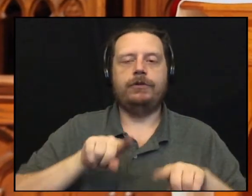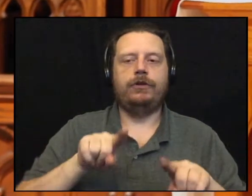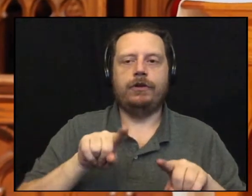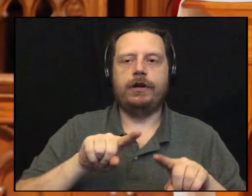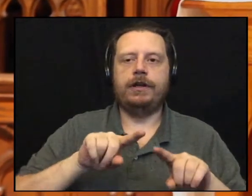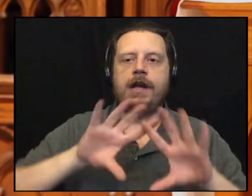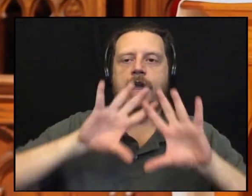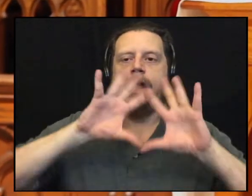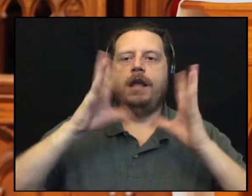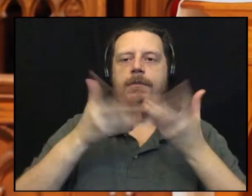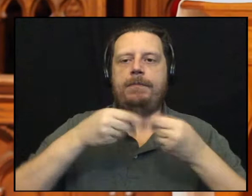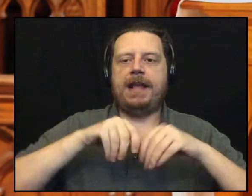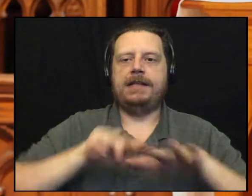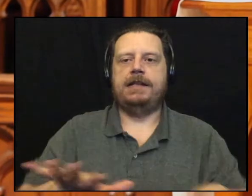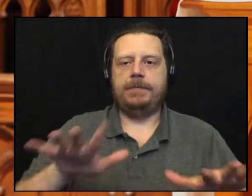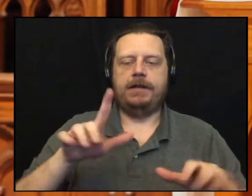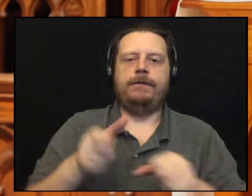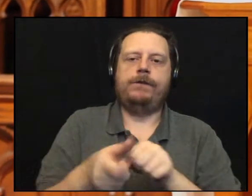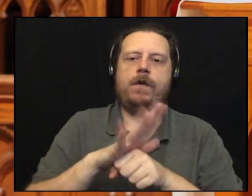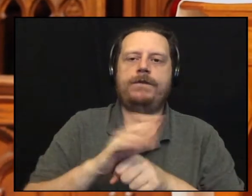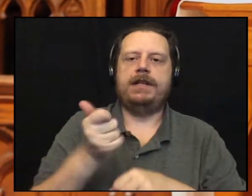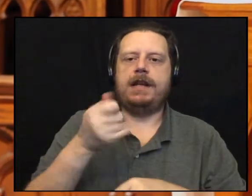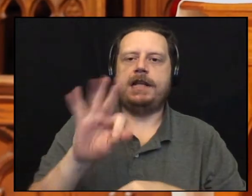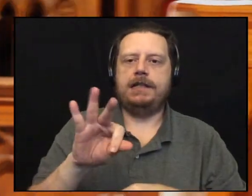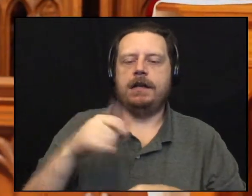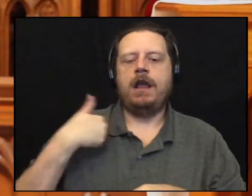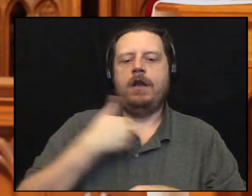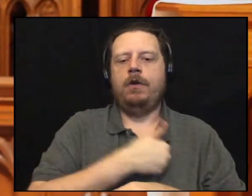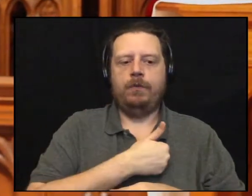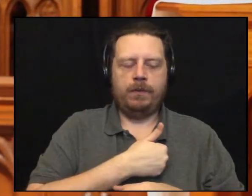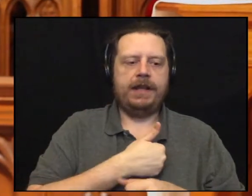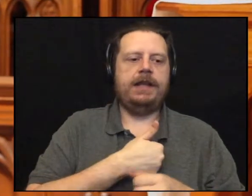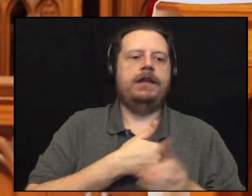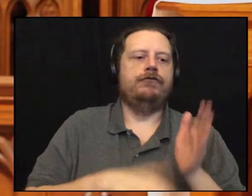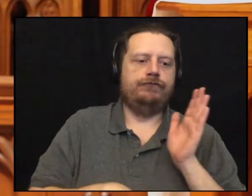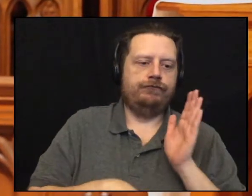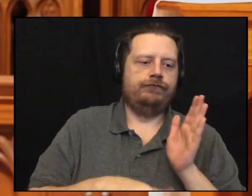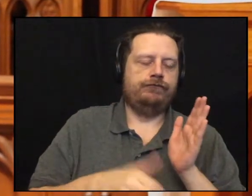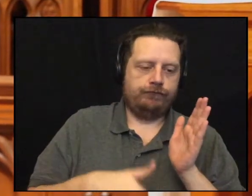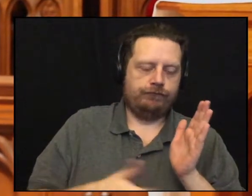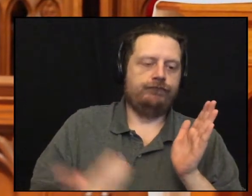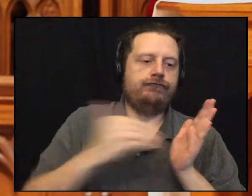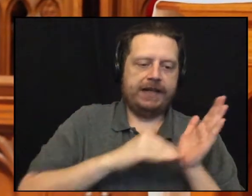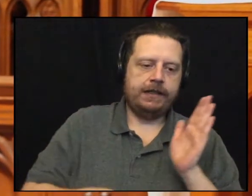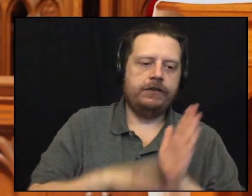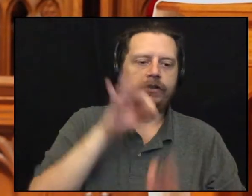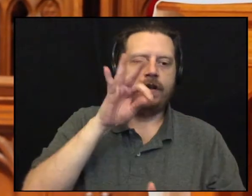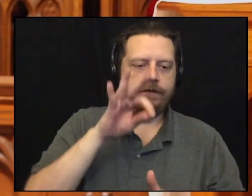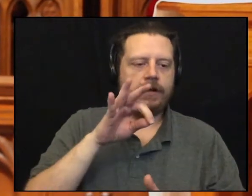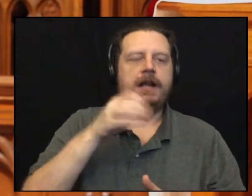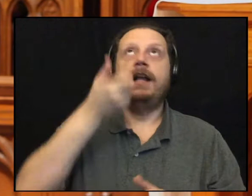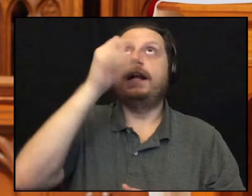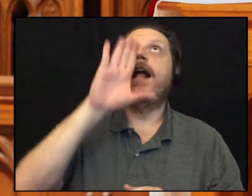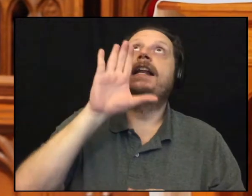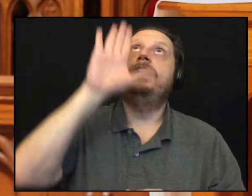health crisis, may rediscover God's spirit of love in their midst, we pray.